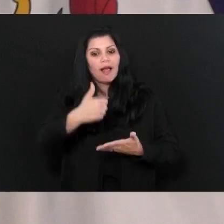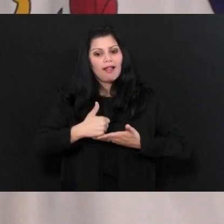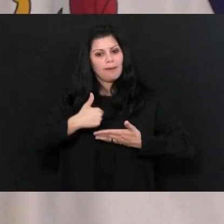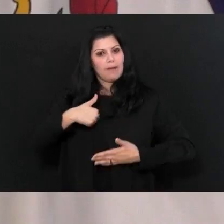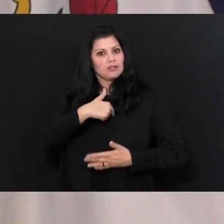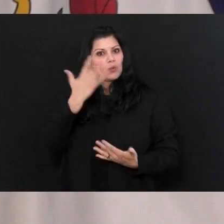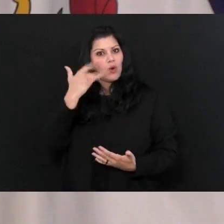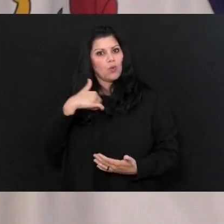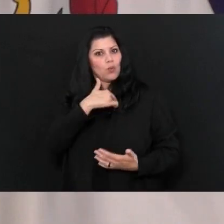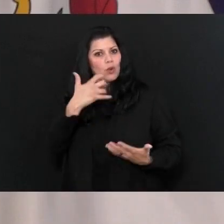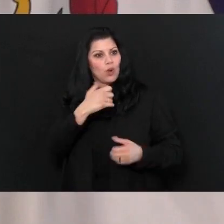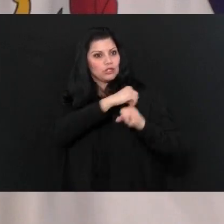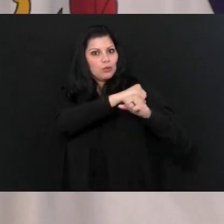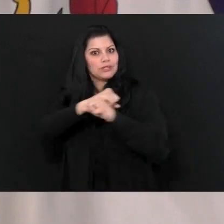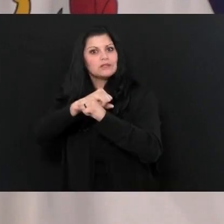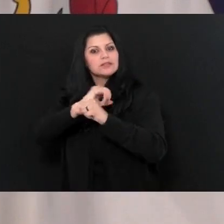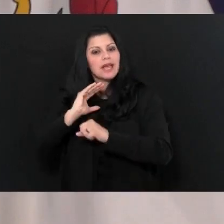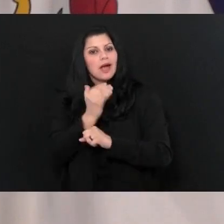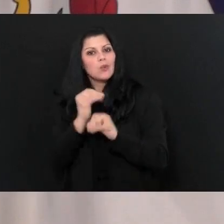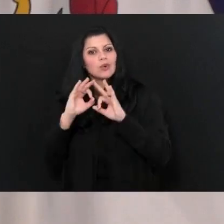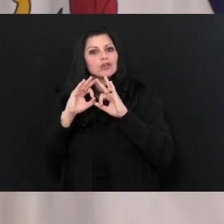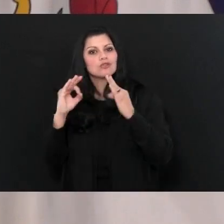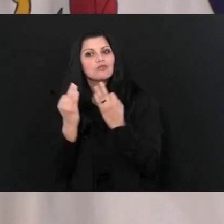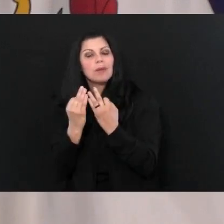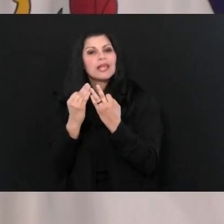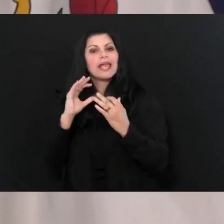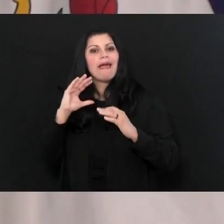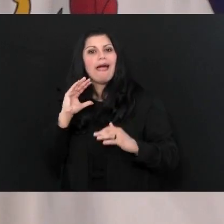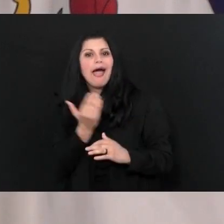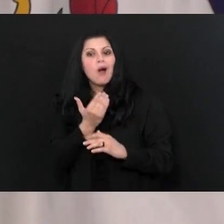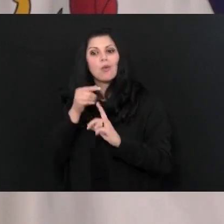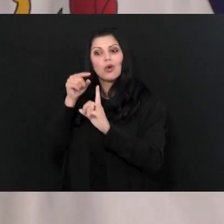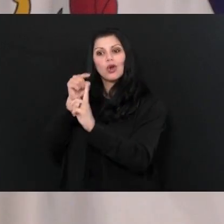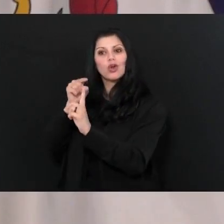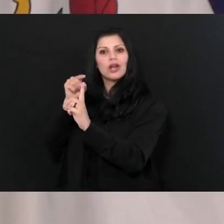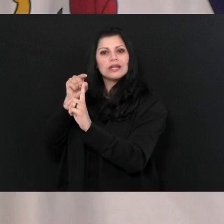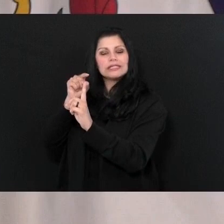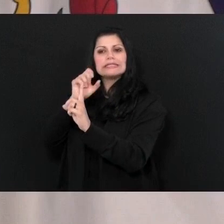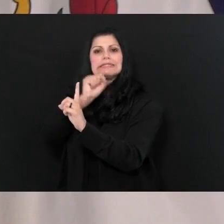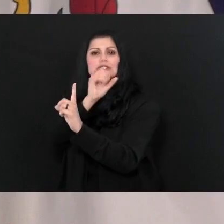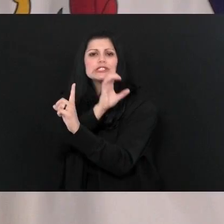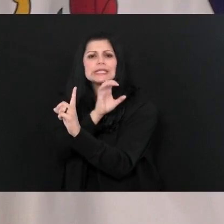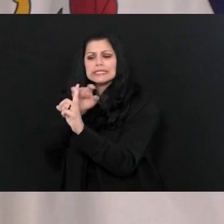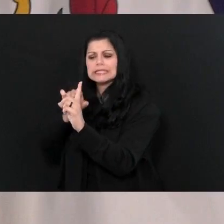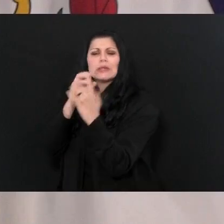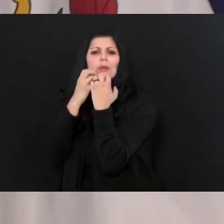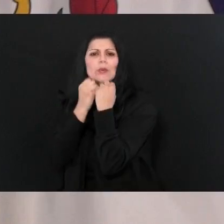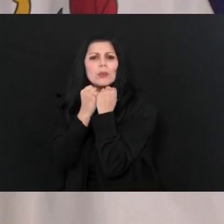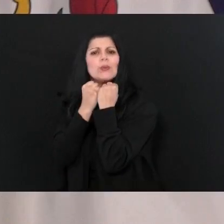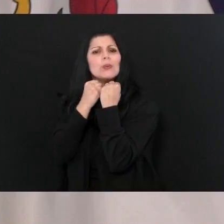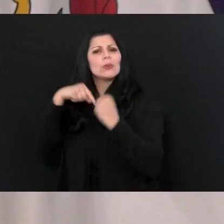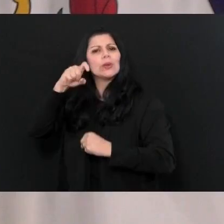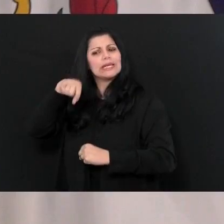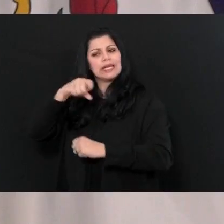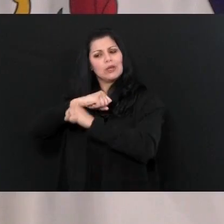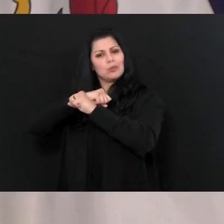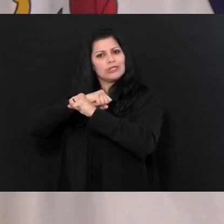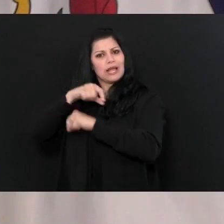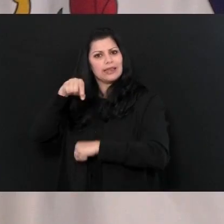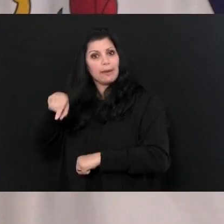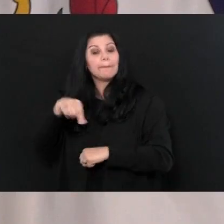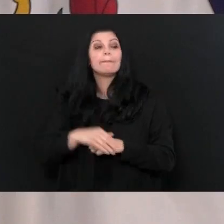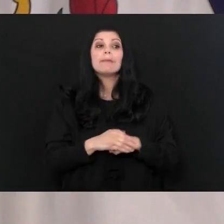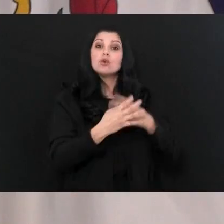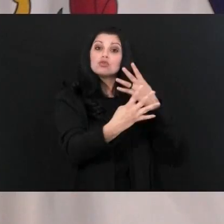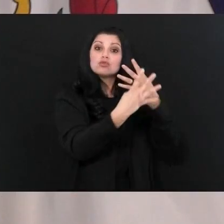we love so, so much, and that's the elderly. We have got to really watch out for them. At corrections,